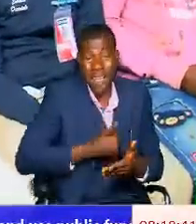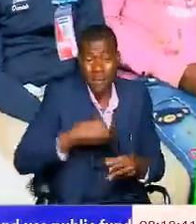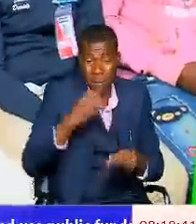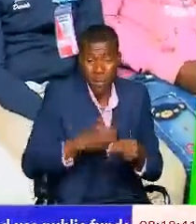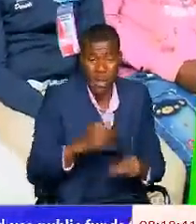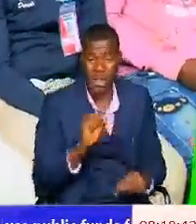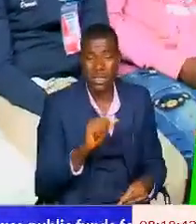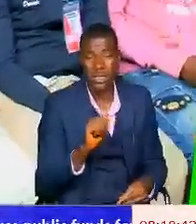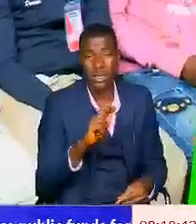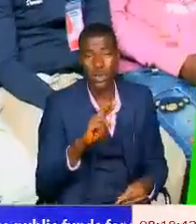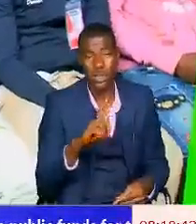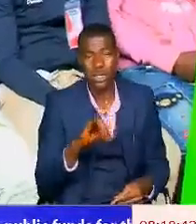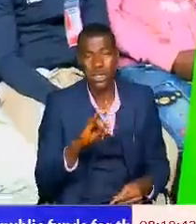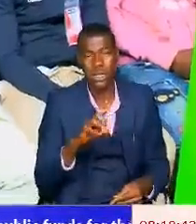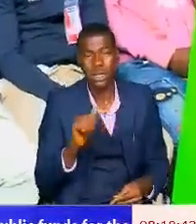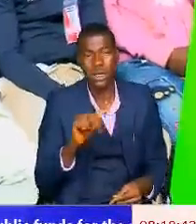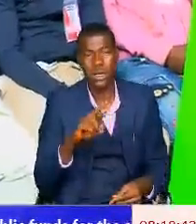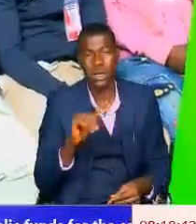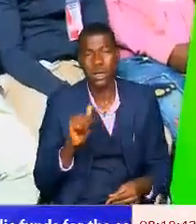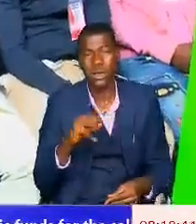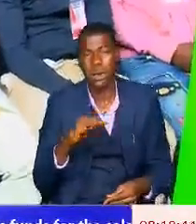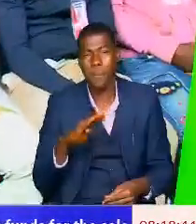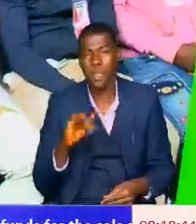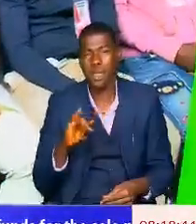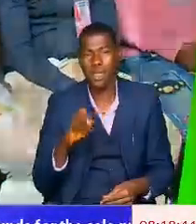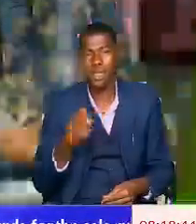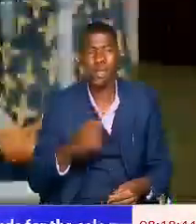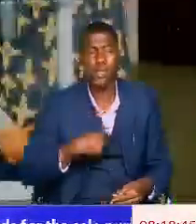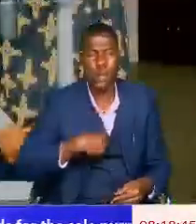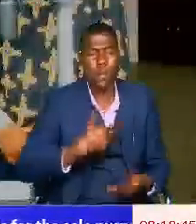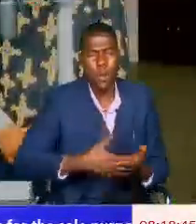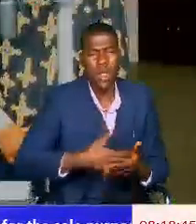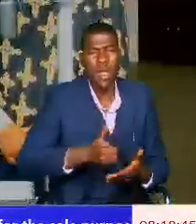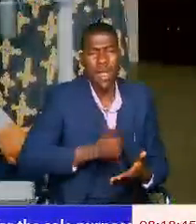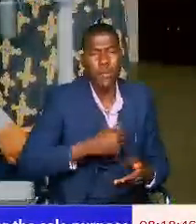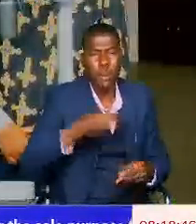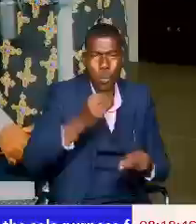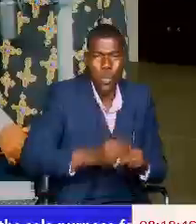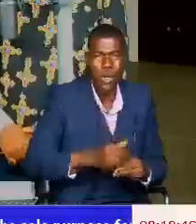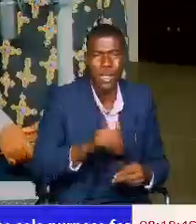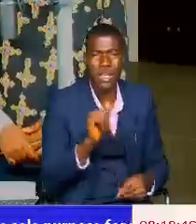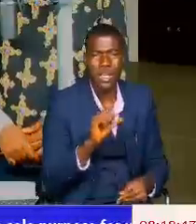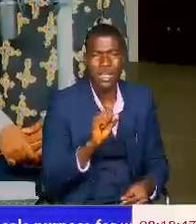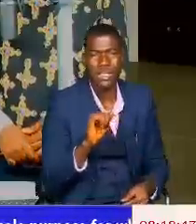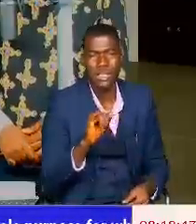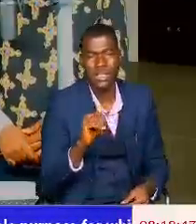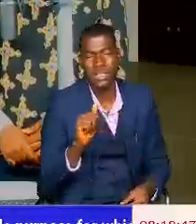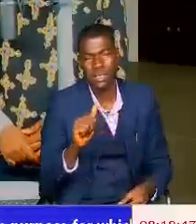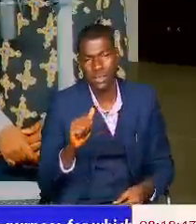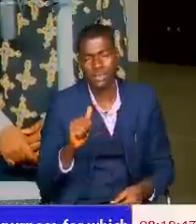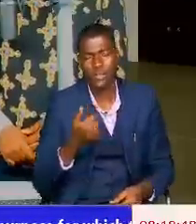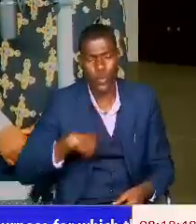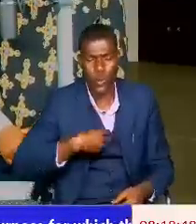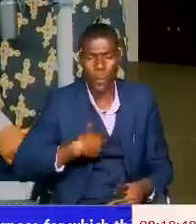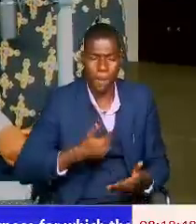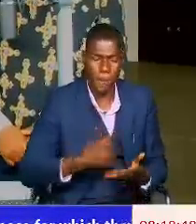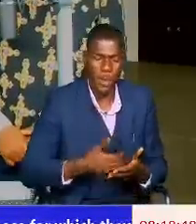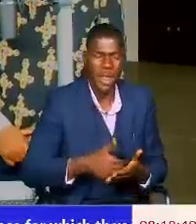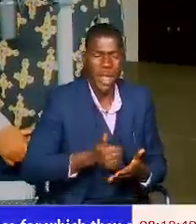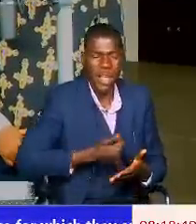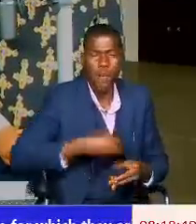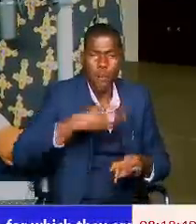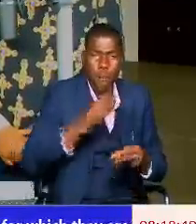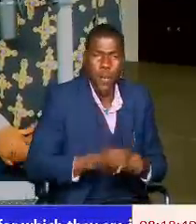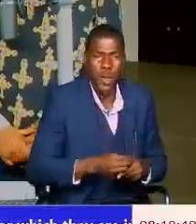than the whole of Europe. We are richer than the whole of Asia. We are richer than mention any country in